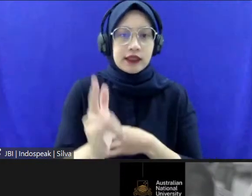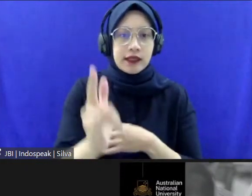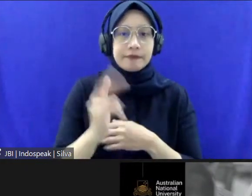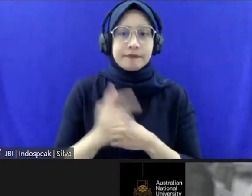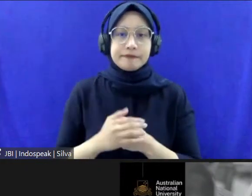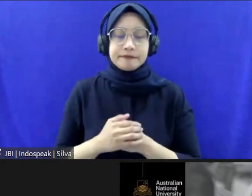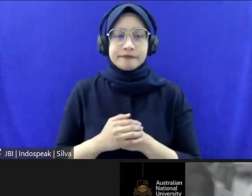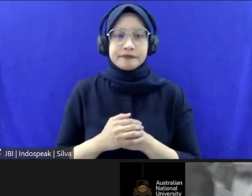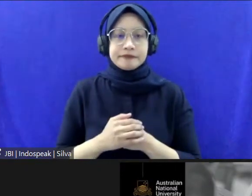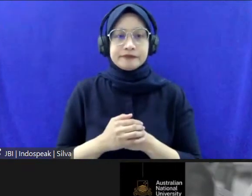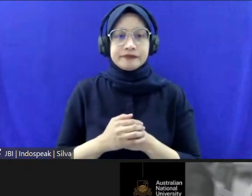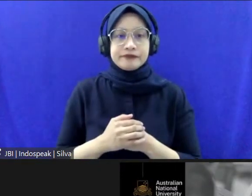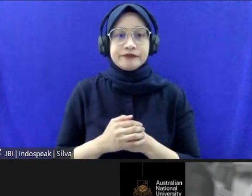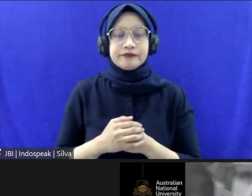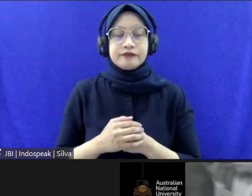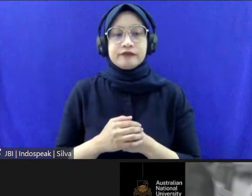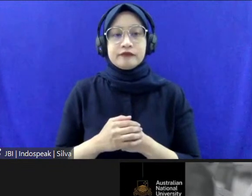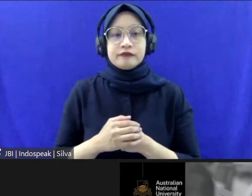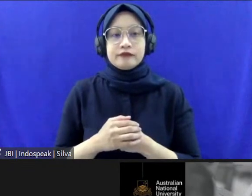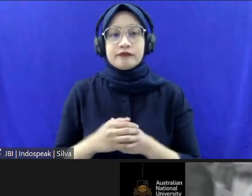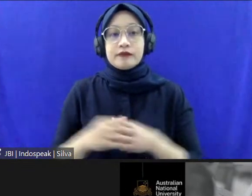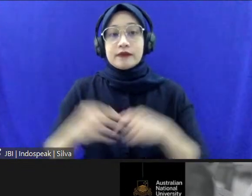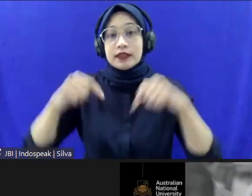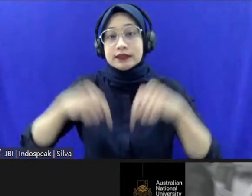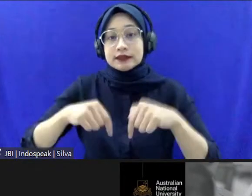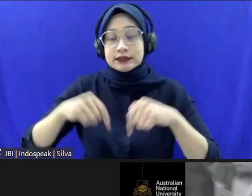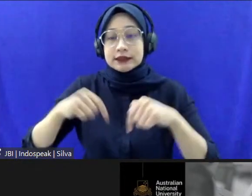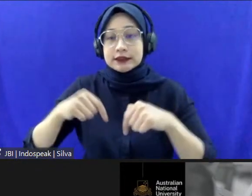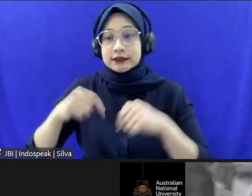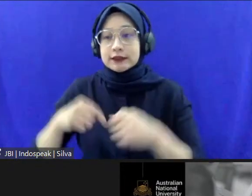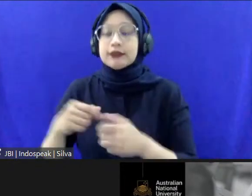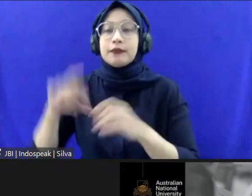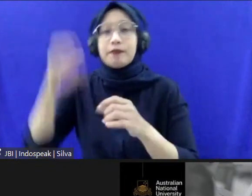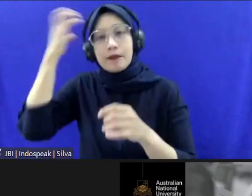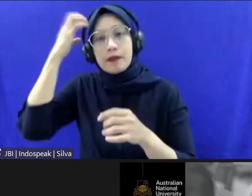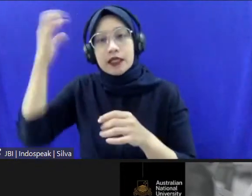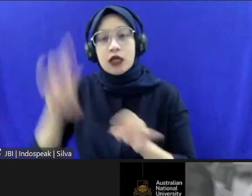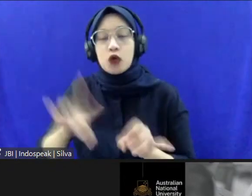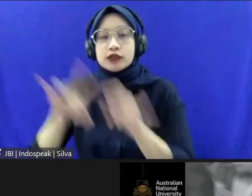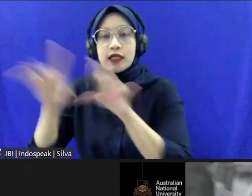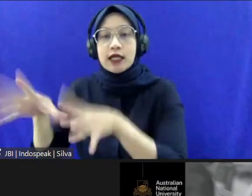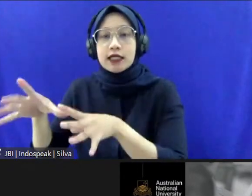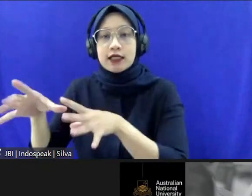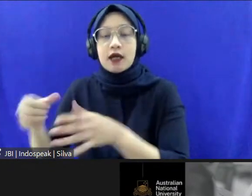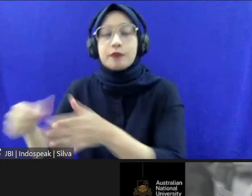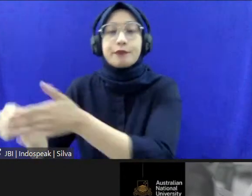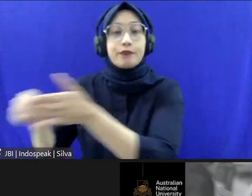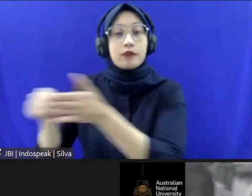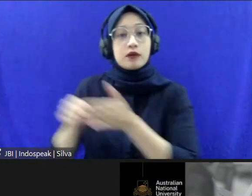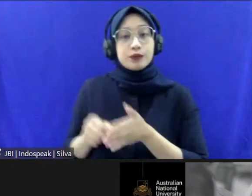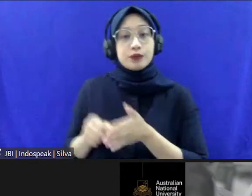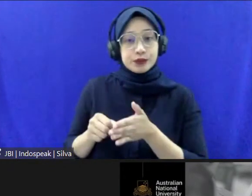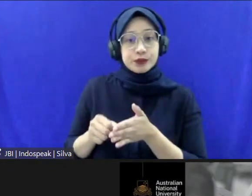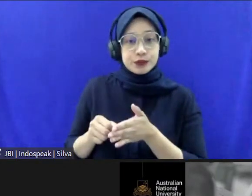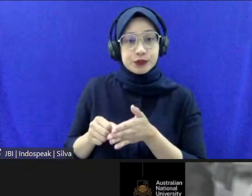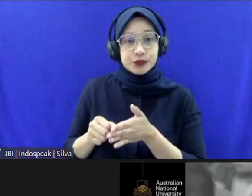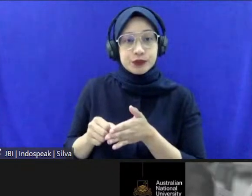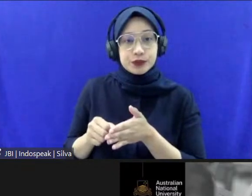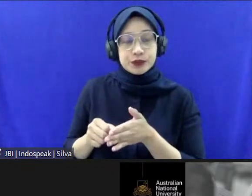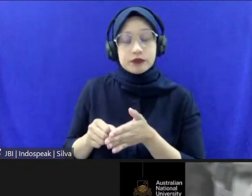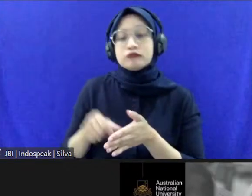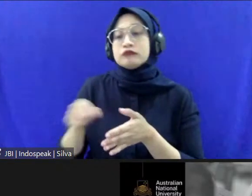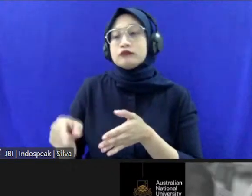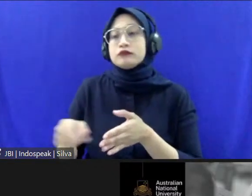assistance provided by the Australian government to Indonesia as part of this solution